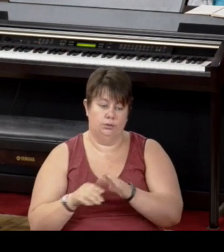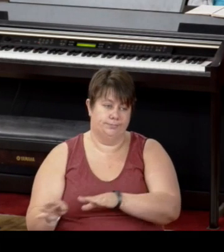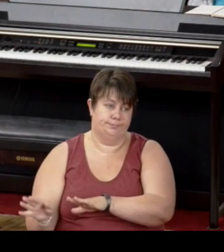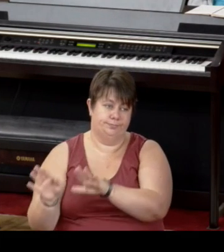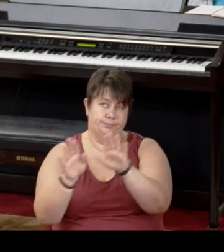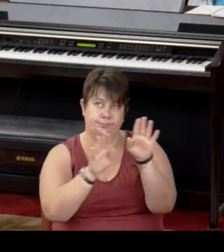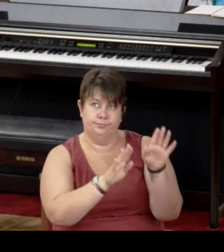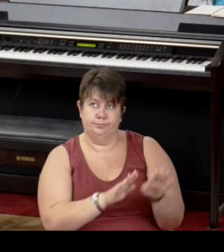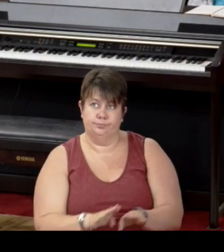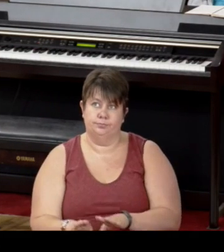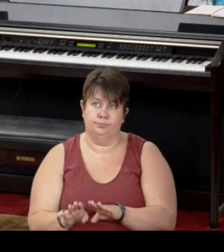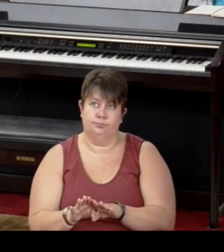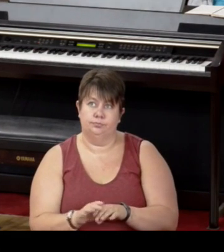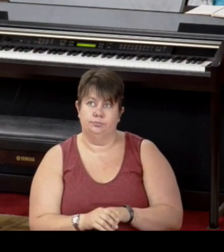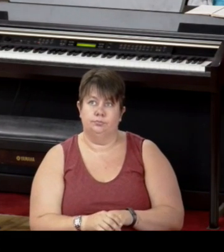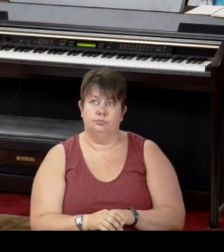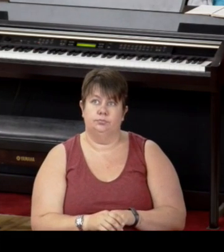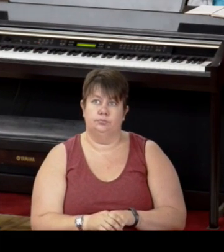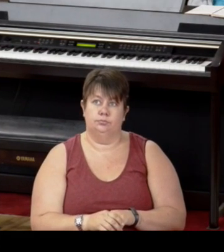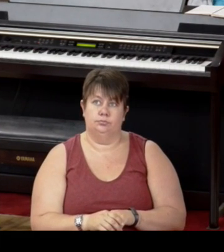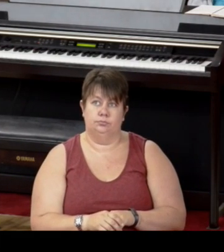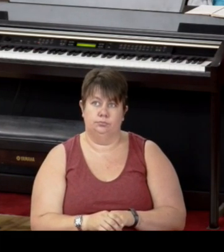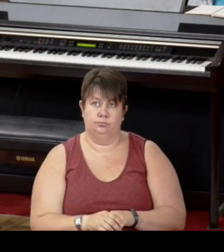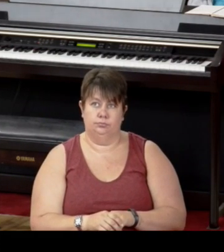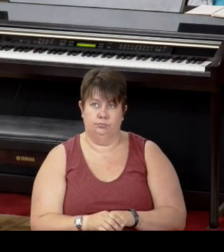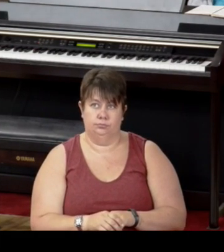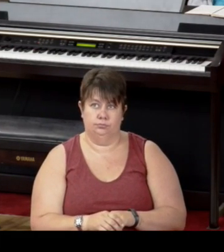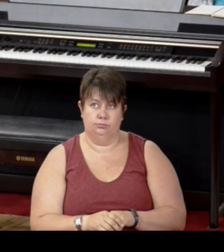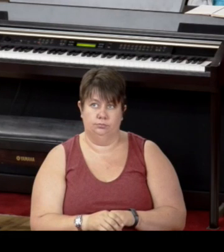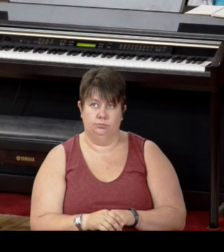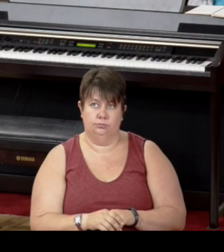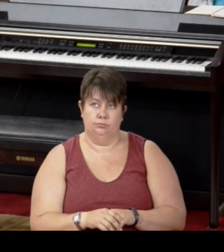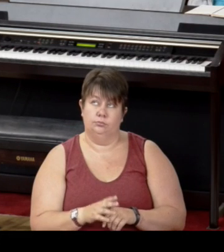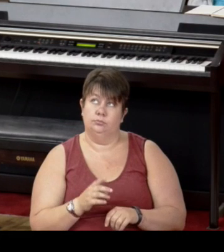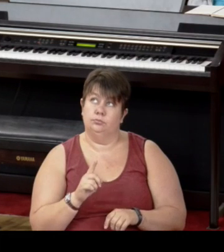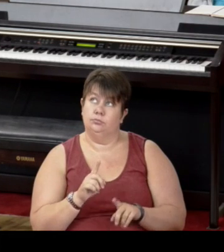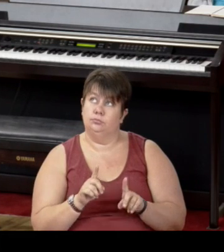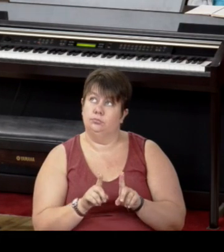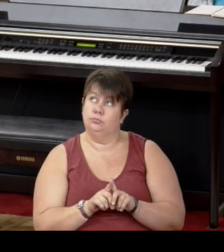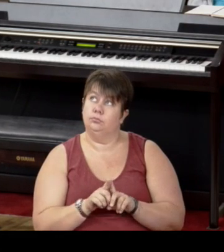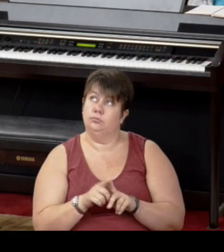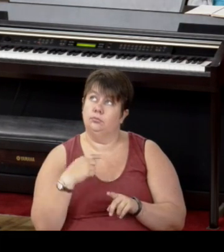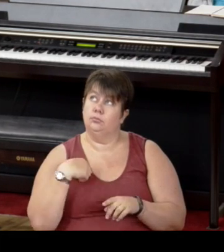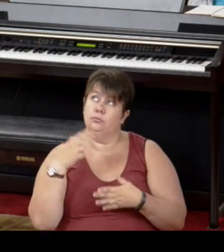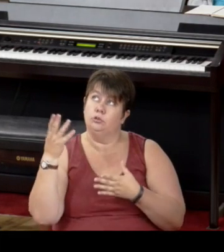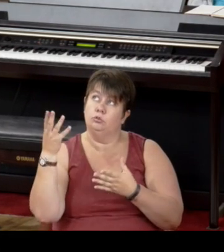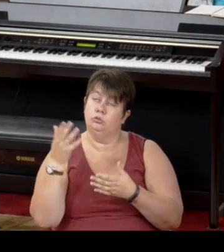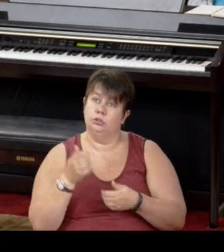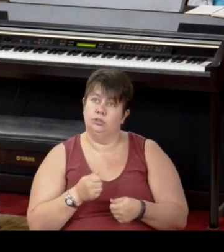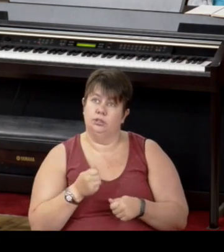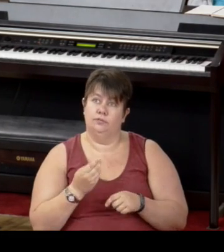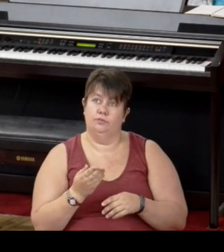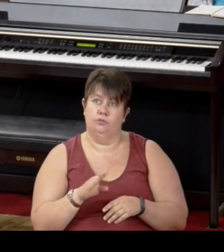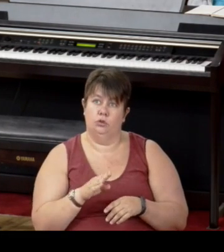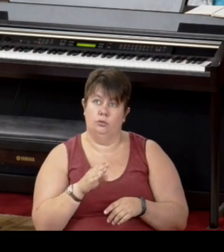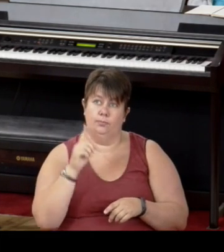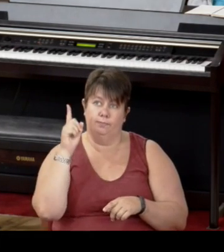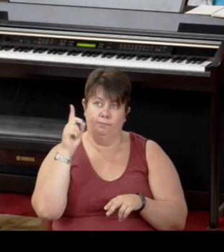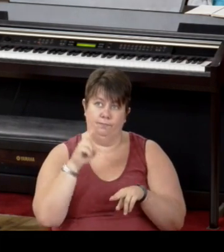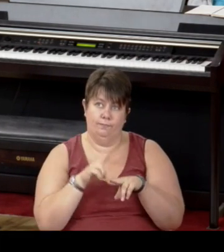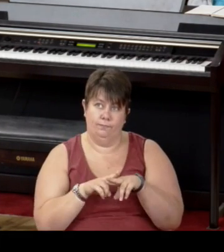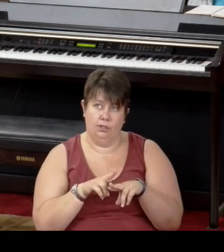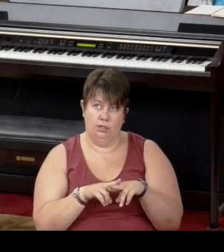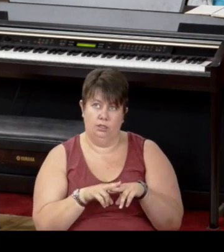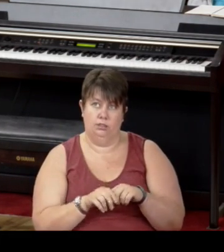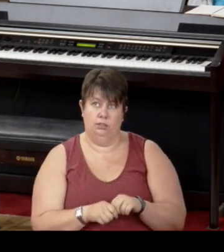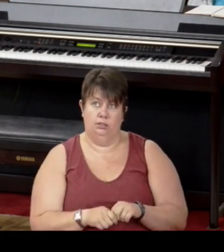with an iron scepter and will dash them to pieces like pottery, just as I have received authority from my